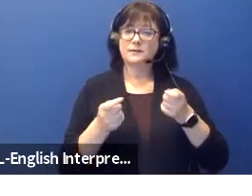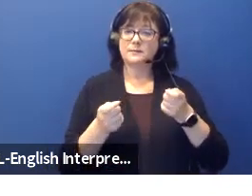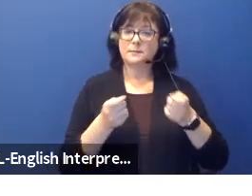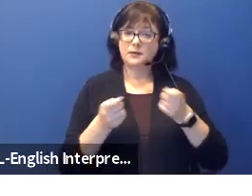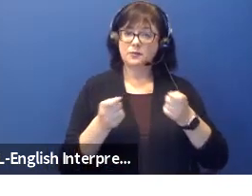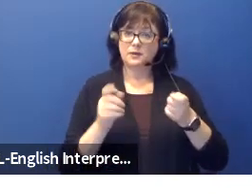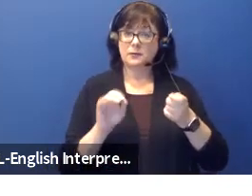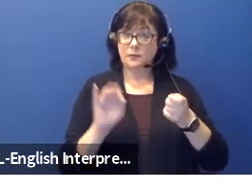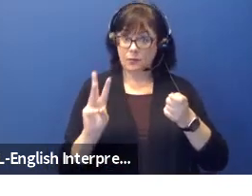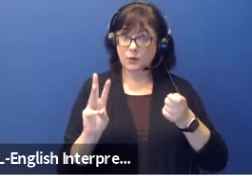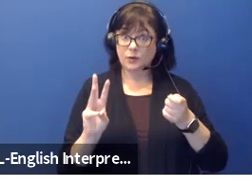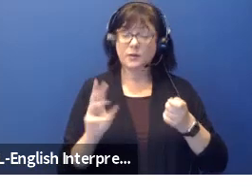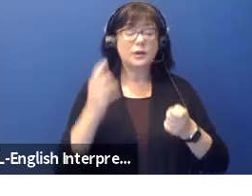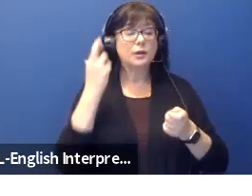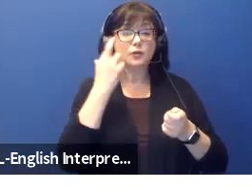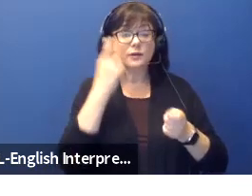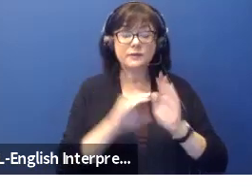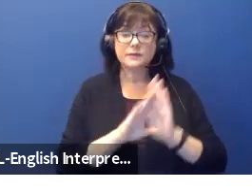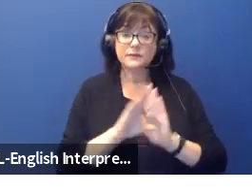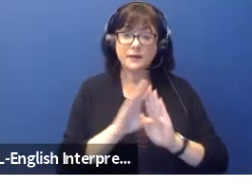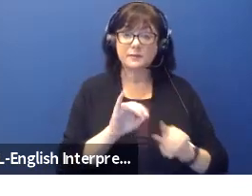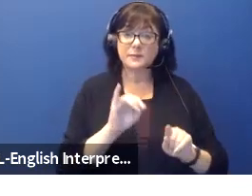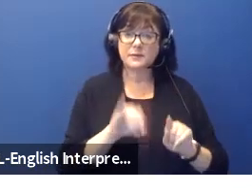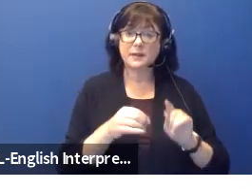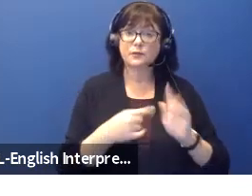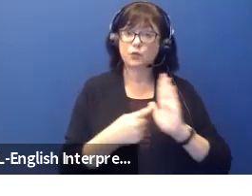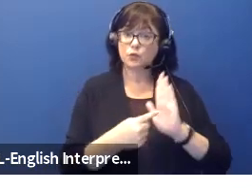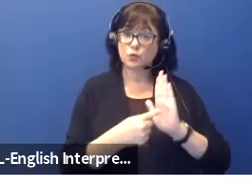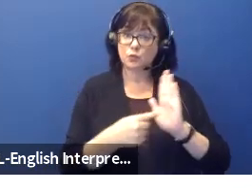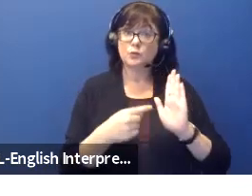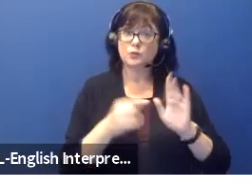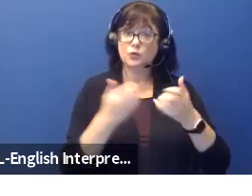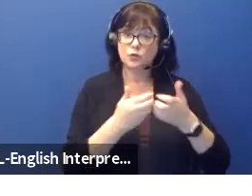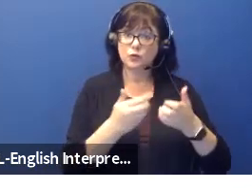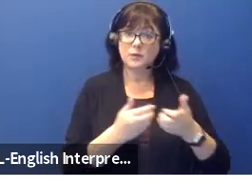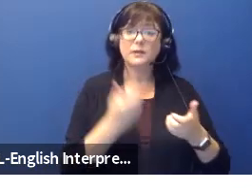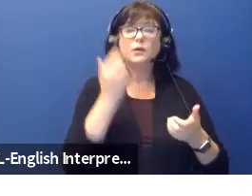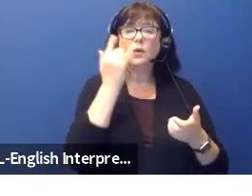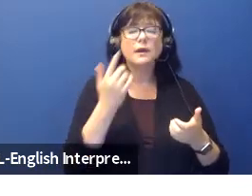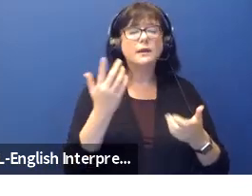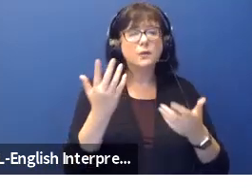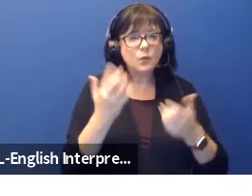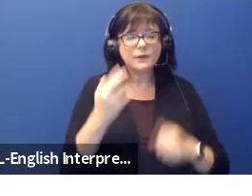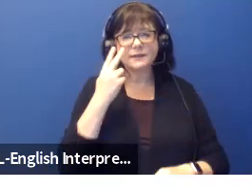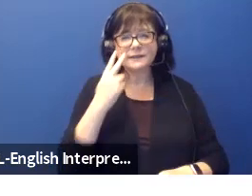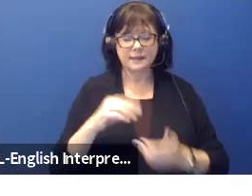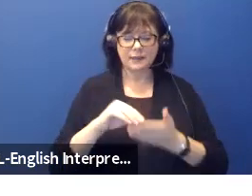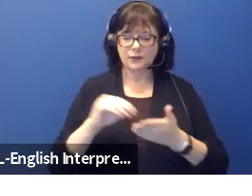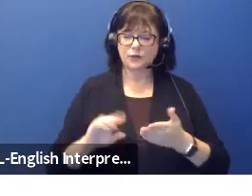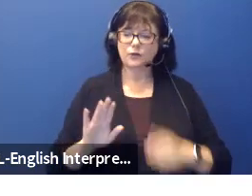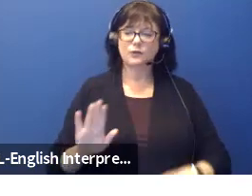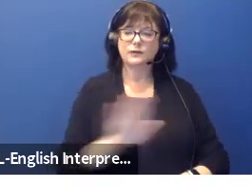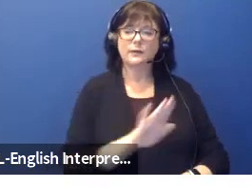help quantify the barriers that our learners have. And so that's another way to think